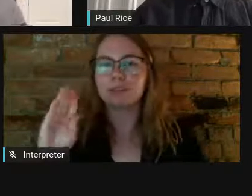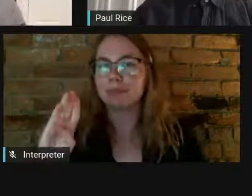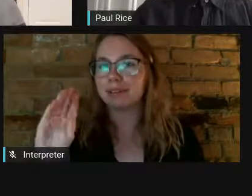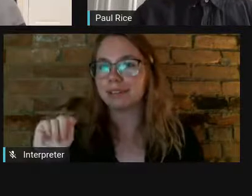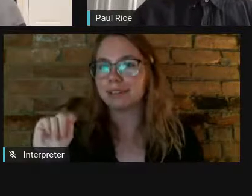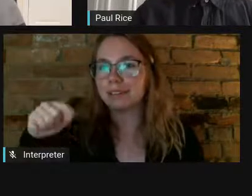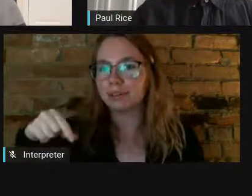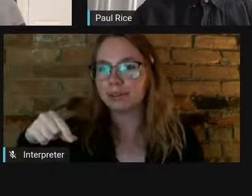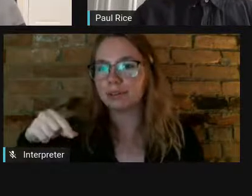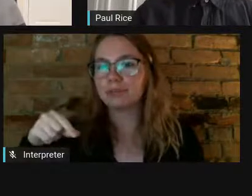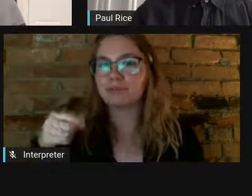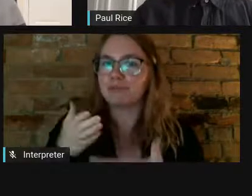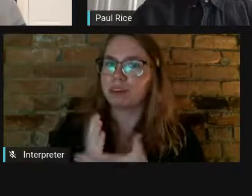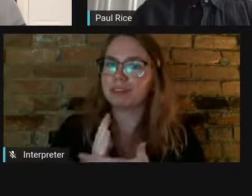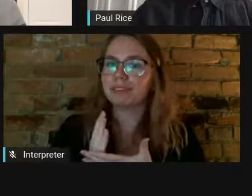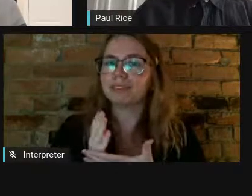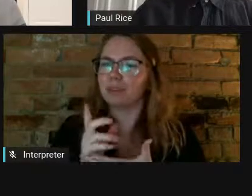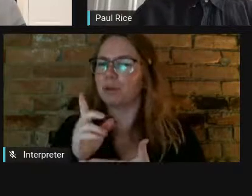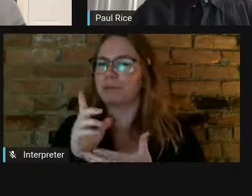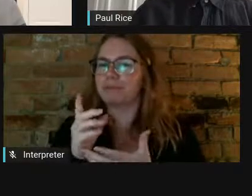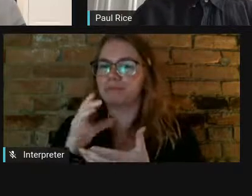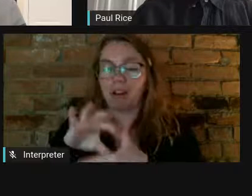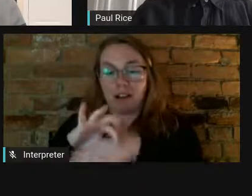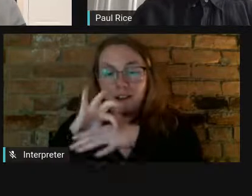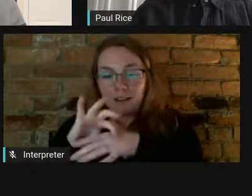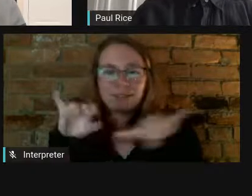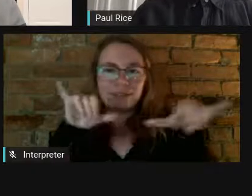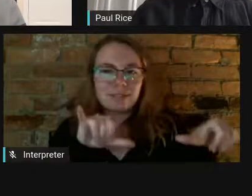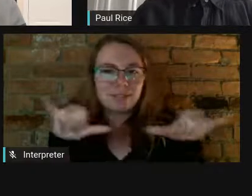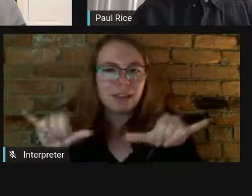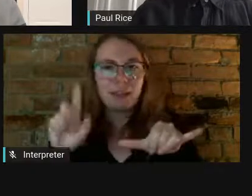the materials are different.